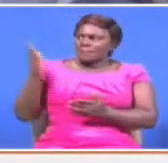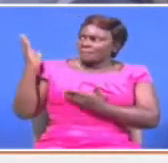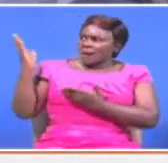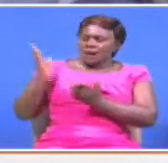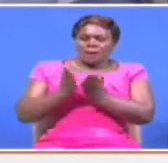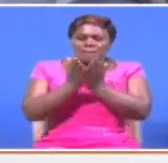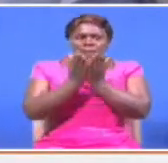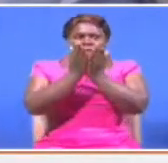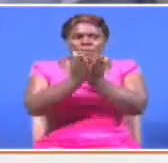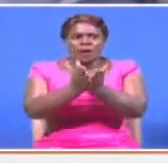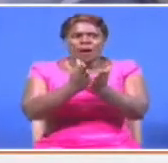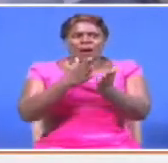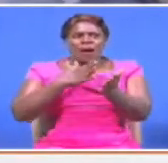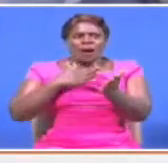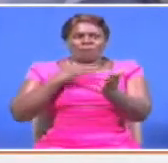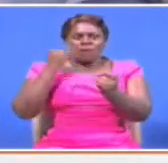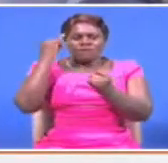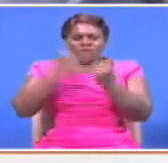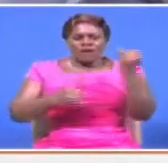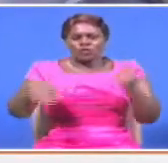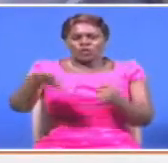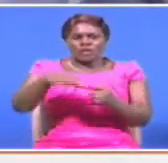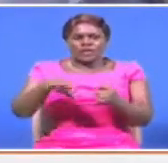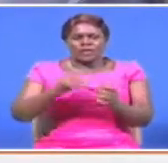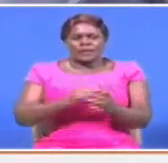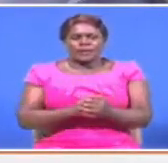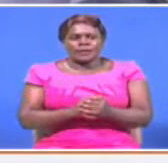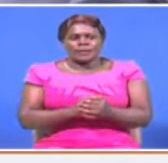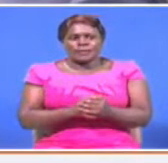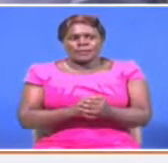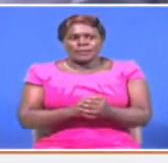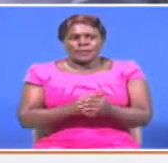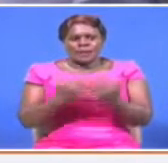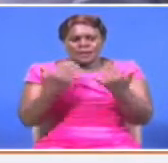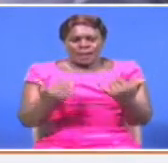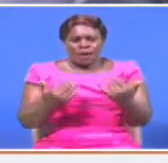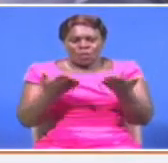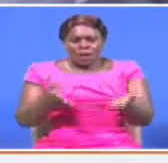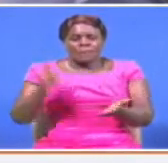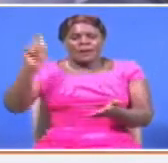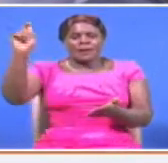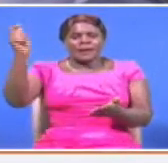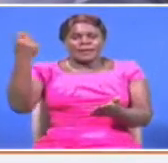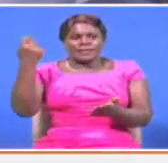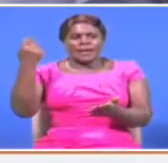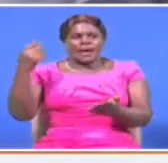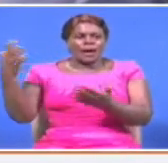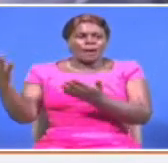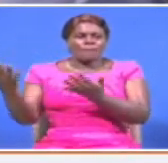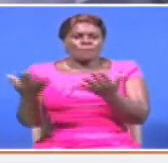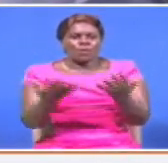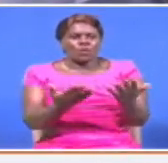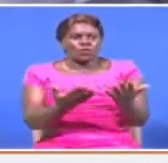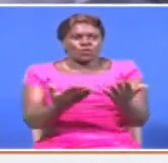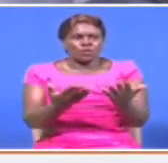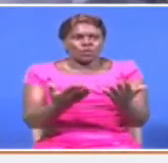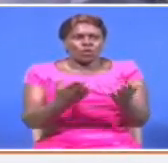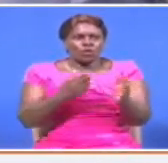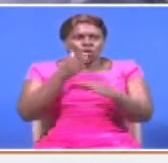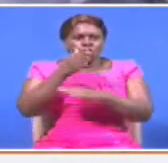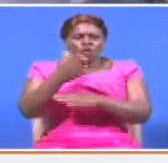and she's her last port of call was Seychelles. Now they are here. They have brought in